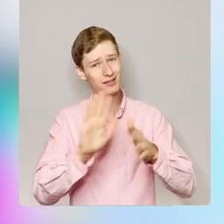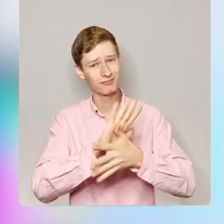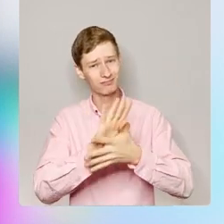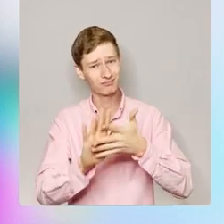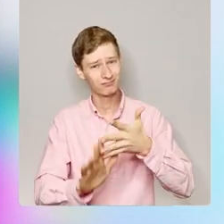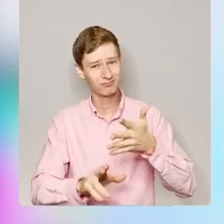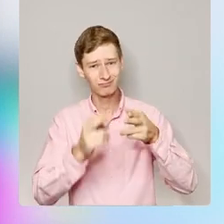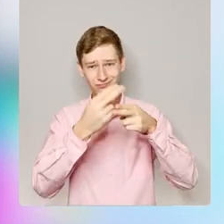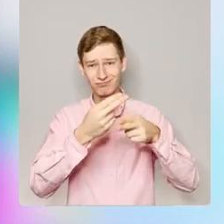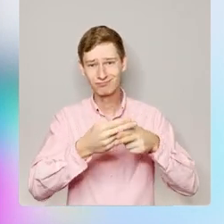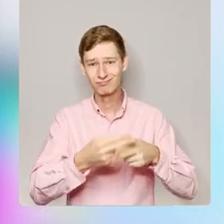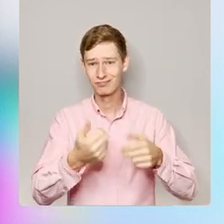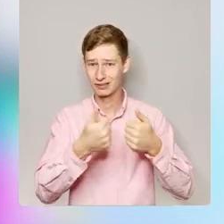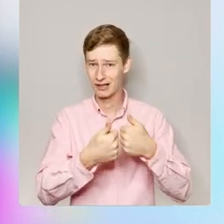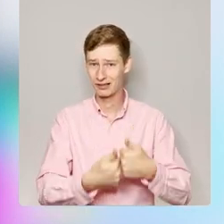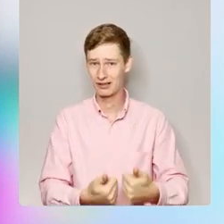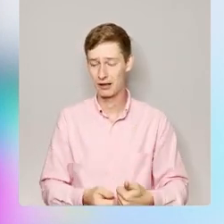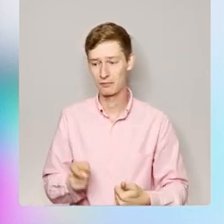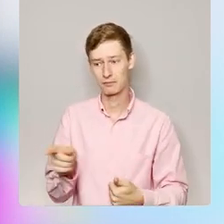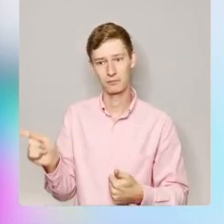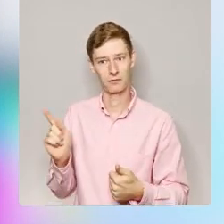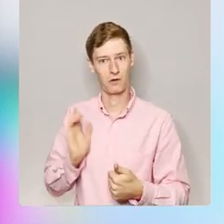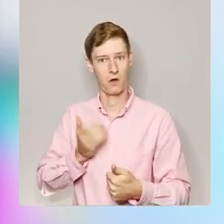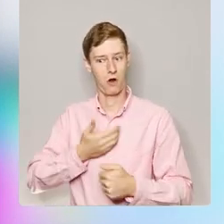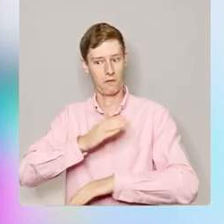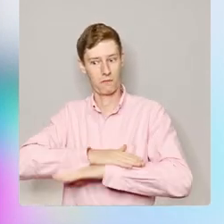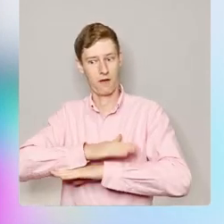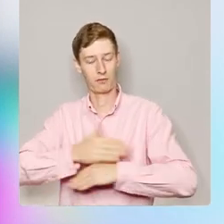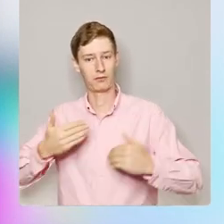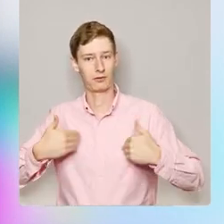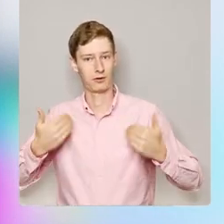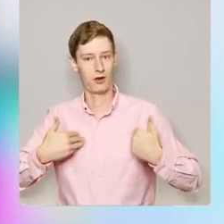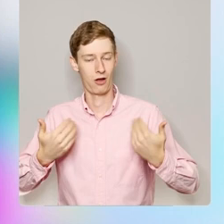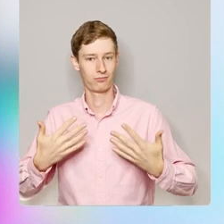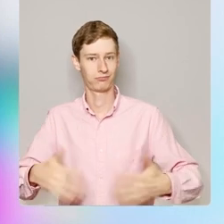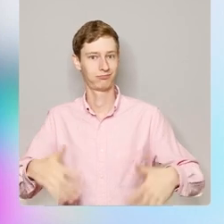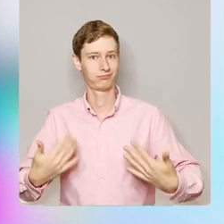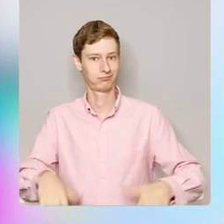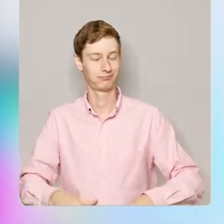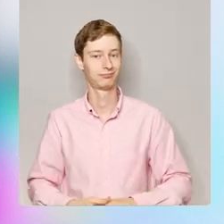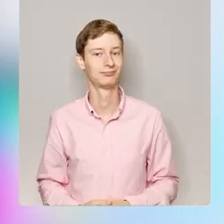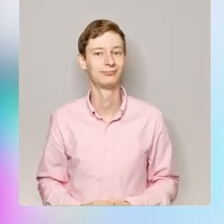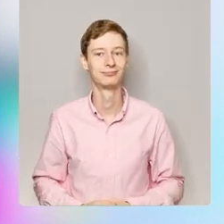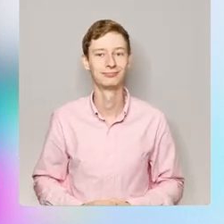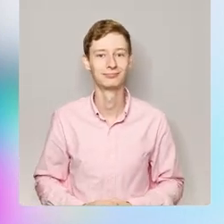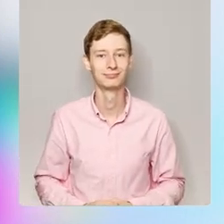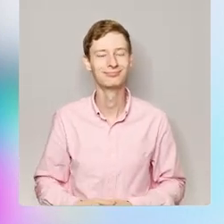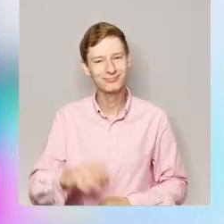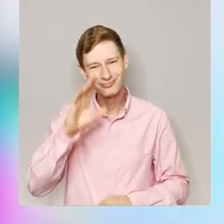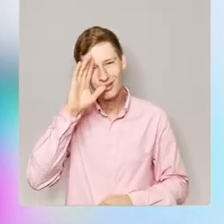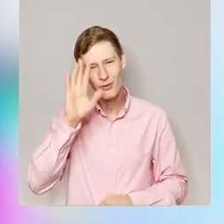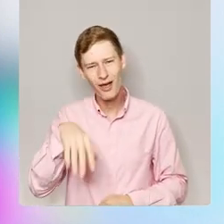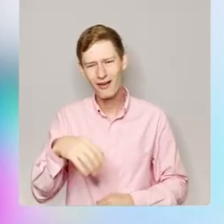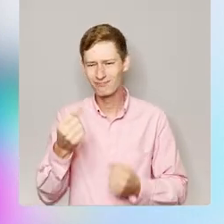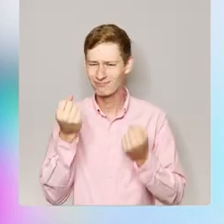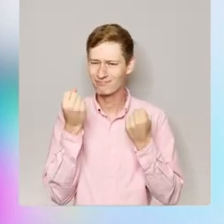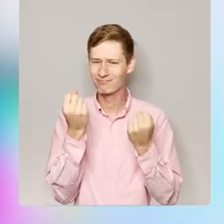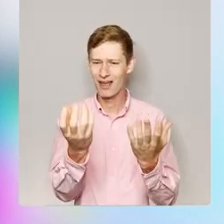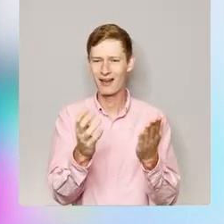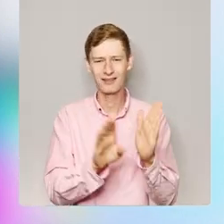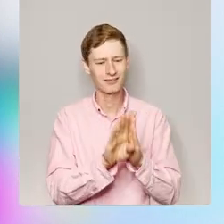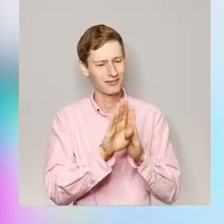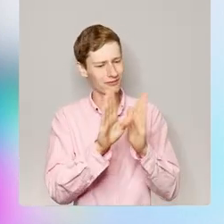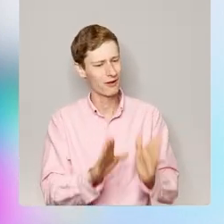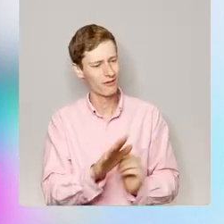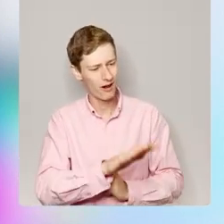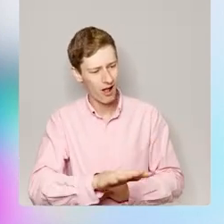titles, you know, particularly for a platform that's as young as ours. And we know that, you know, there are thousands of